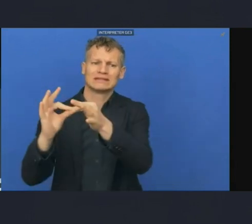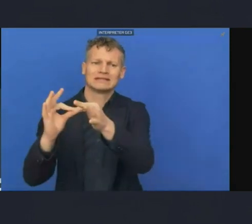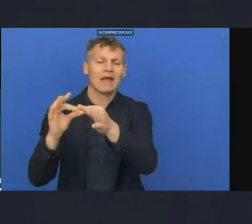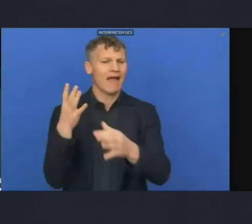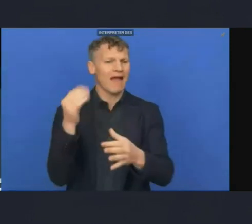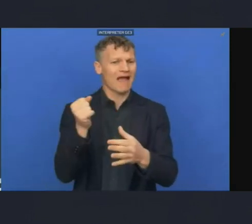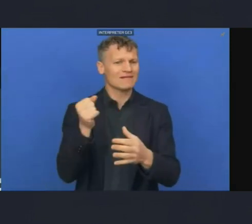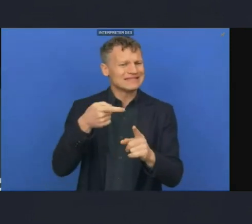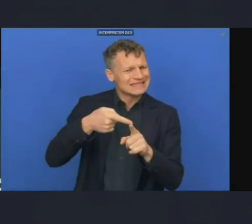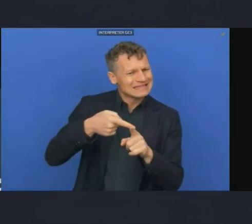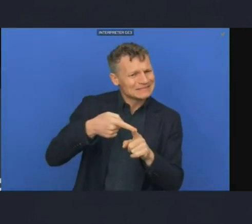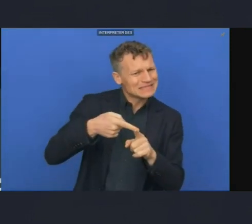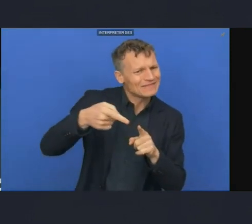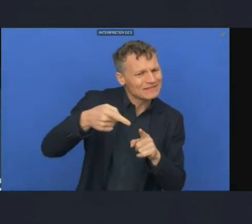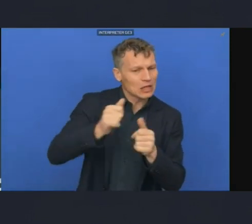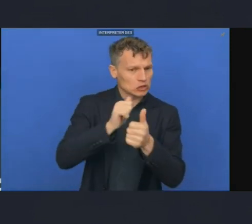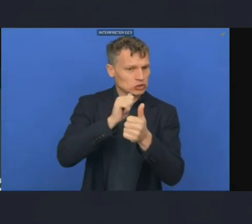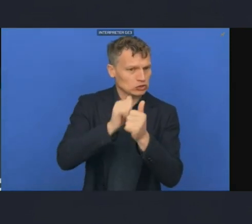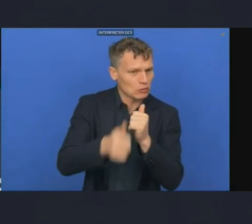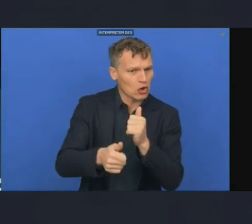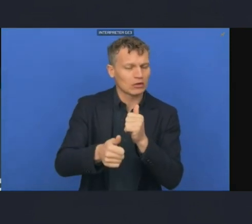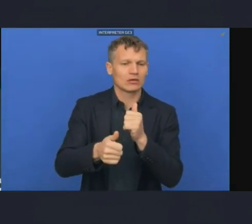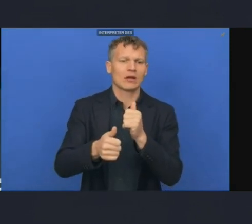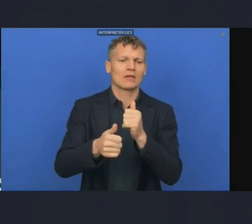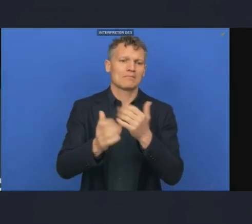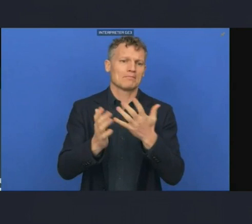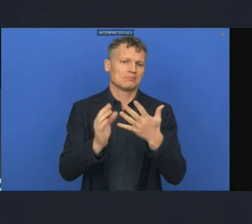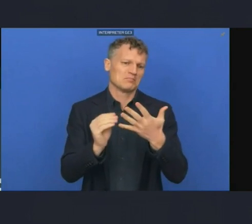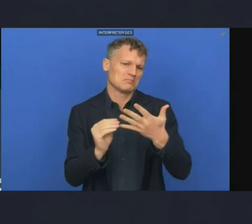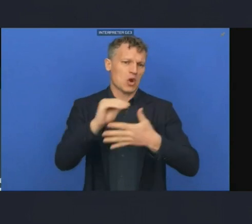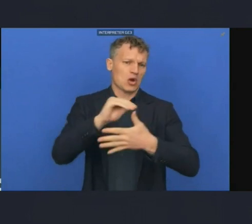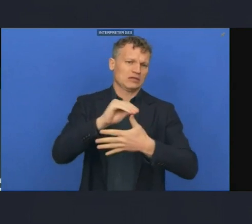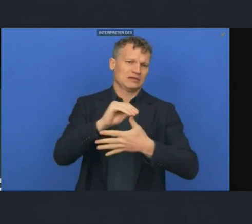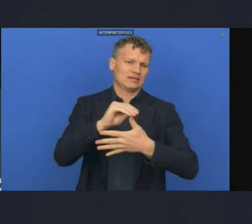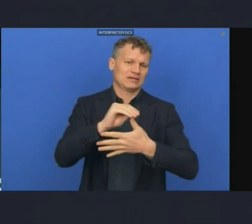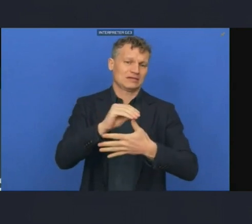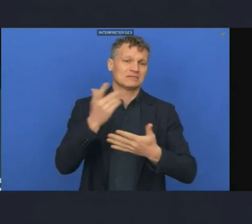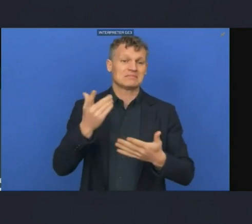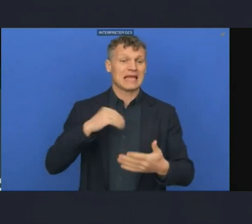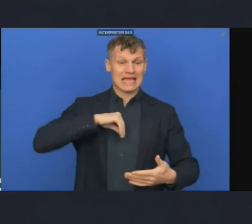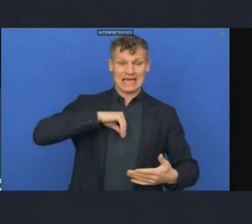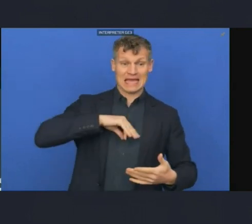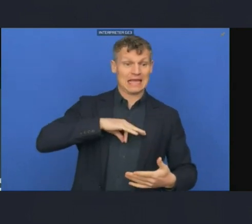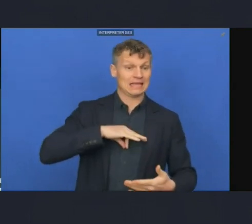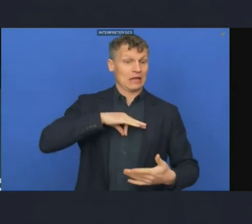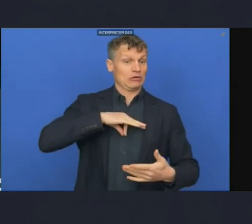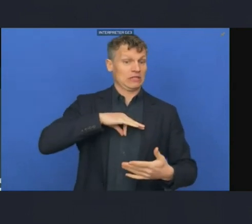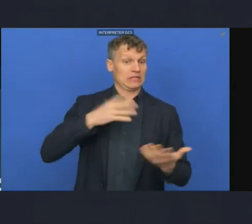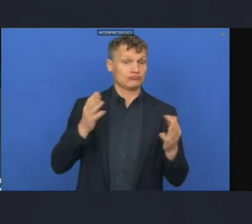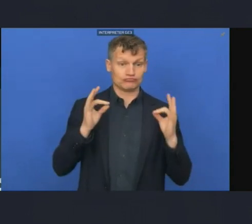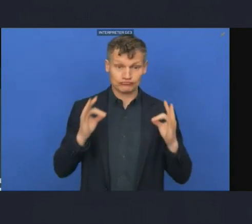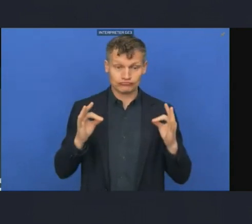priority. Integrity, education in and through sport, fight against discrimination, violence in